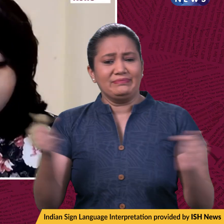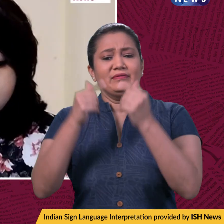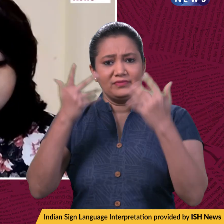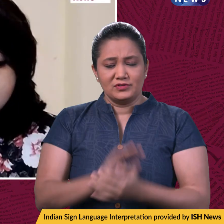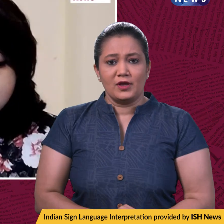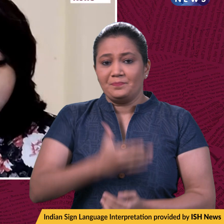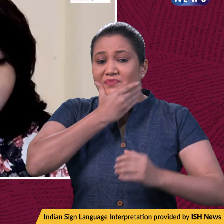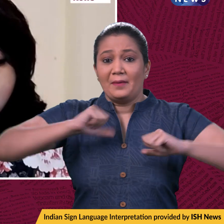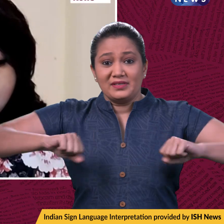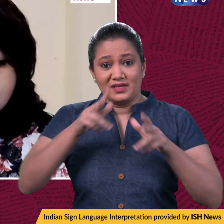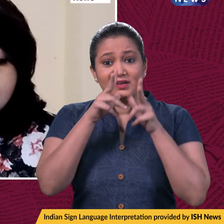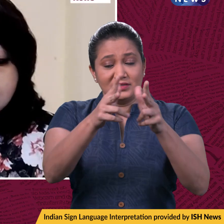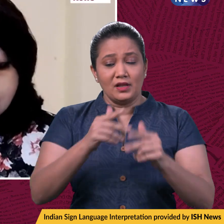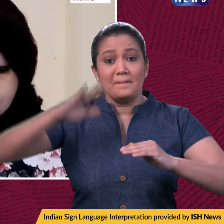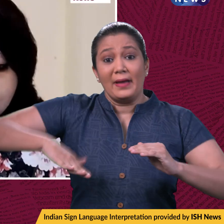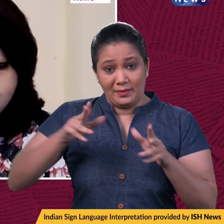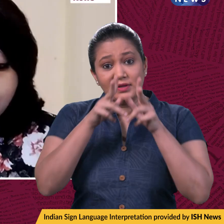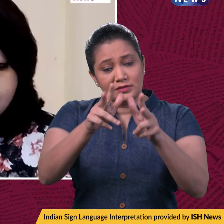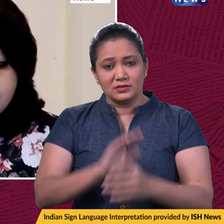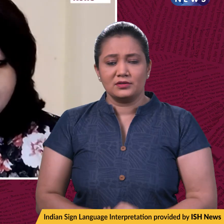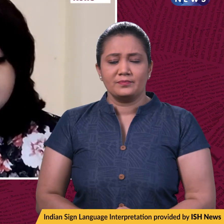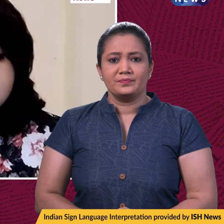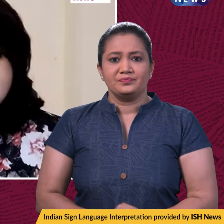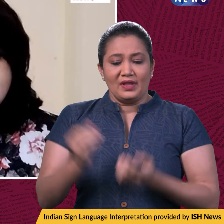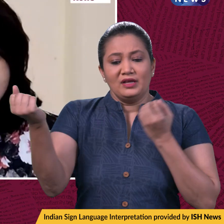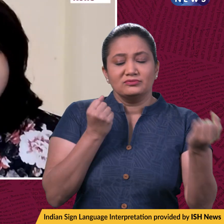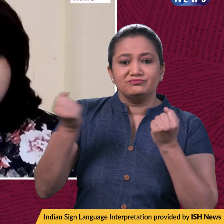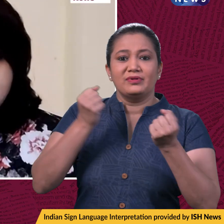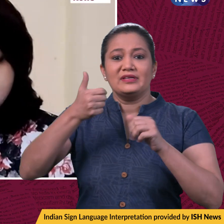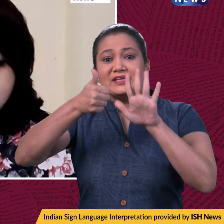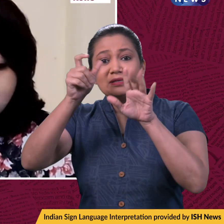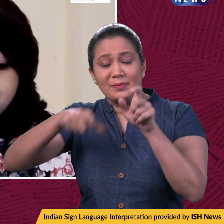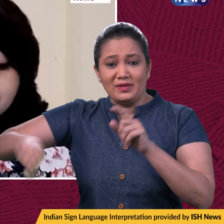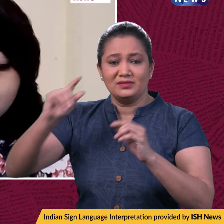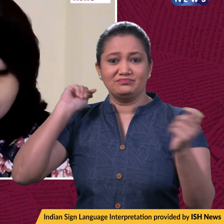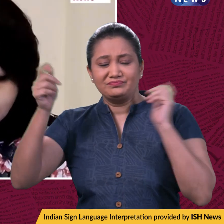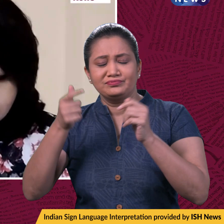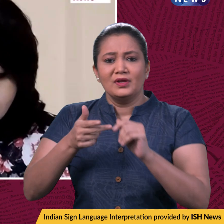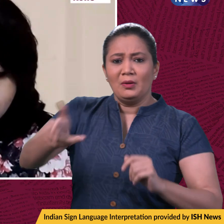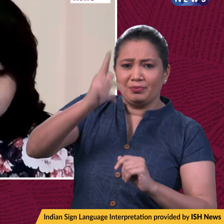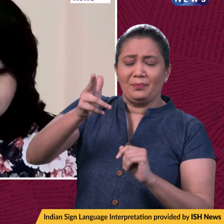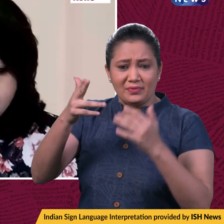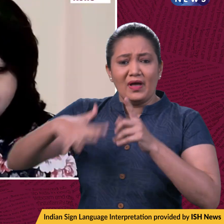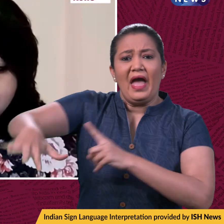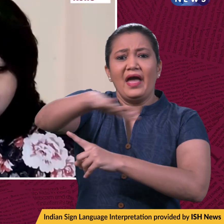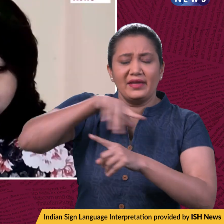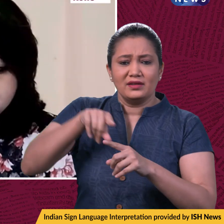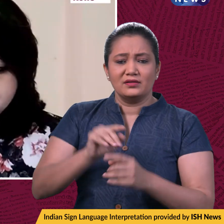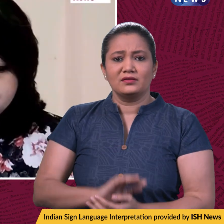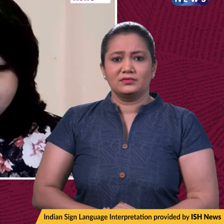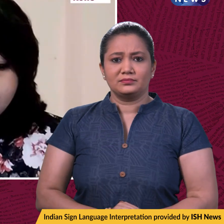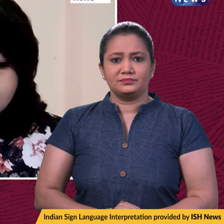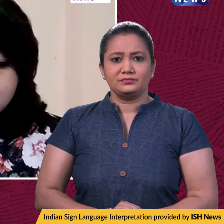parliament, Home Minister Shah had said that the vehicle carrying the 6 civilians who were gunned down in an area